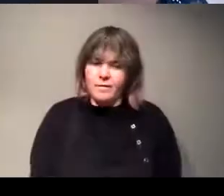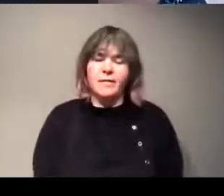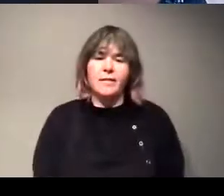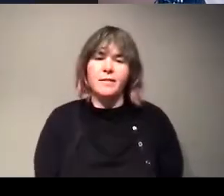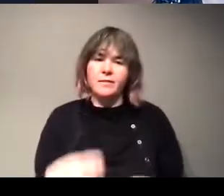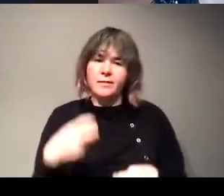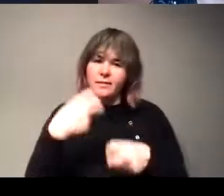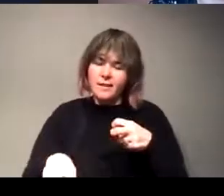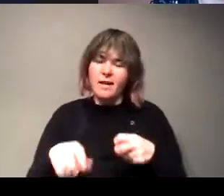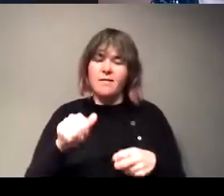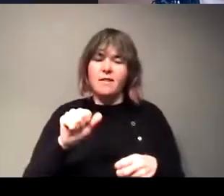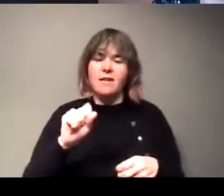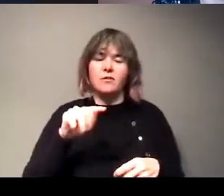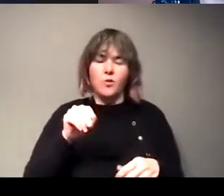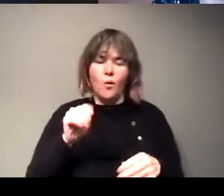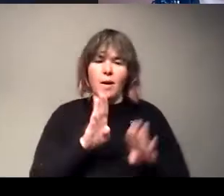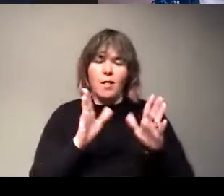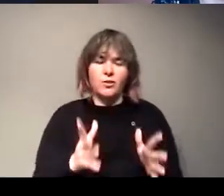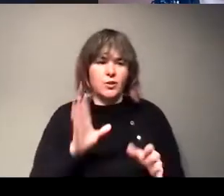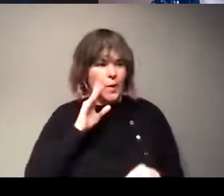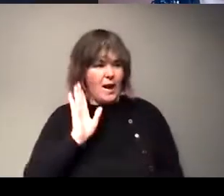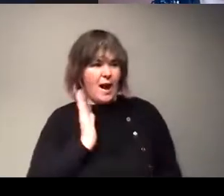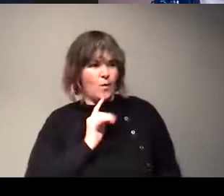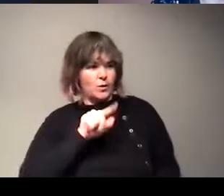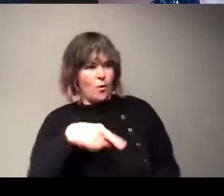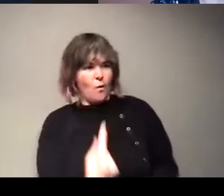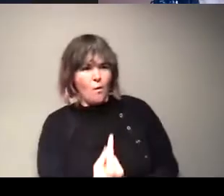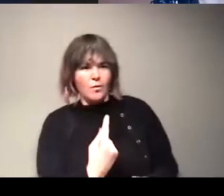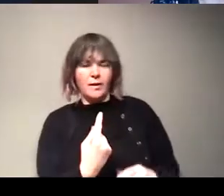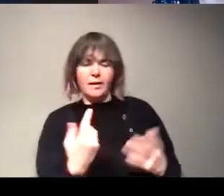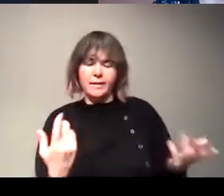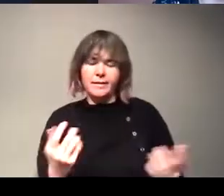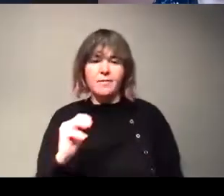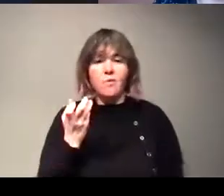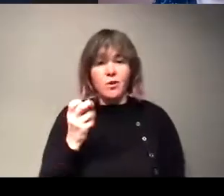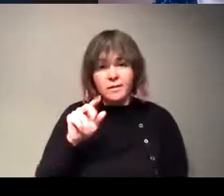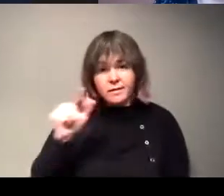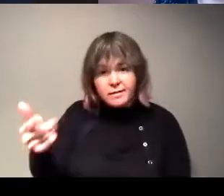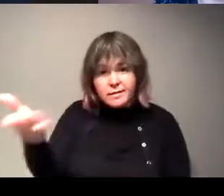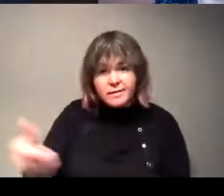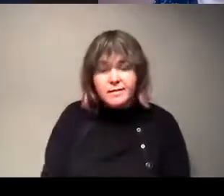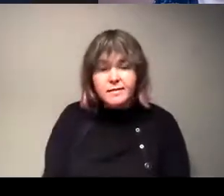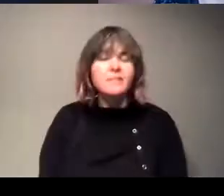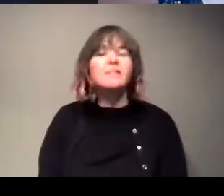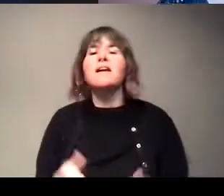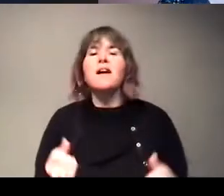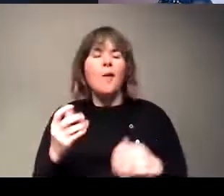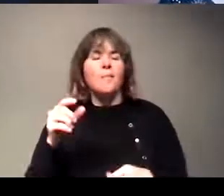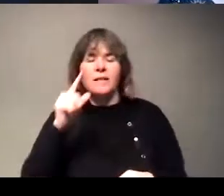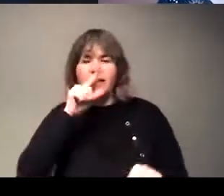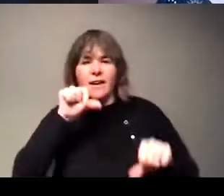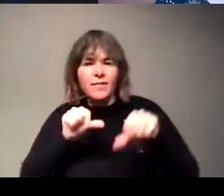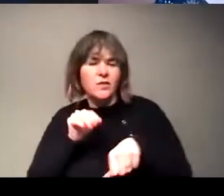becoming an astrobiologist, knowing that ours is the only. We're Morgan, not how there about you, yet. girl? Yeah, how much sci-fi influenced your